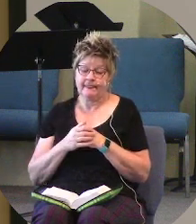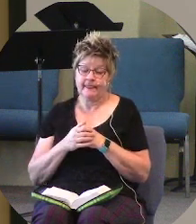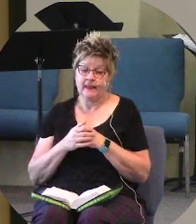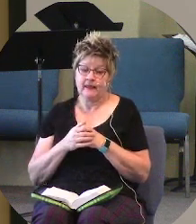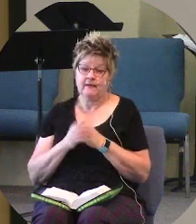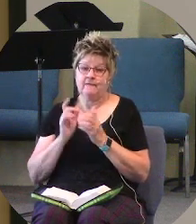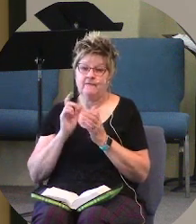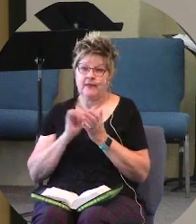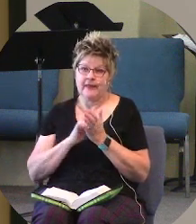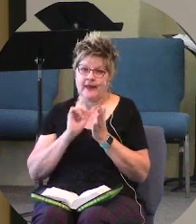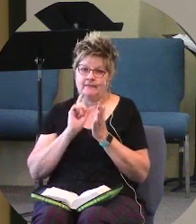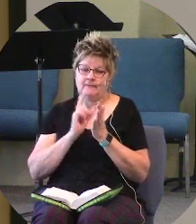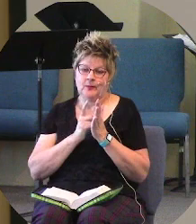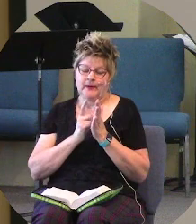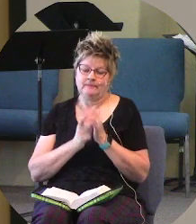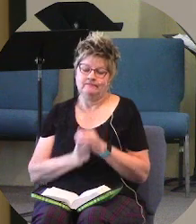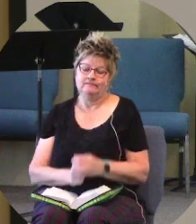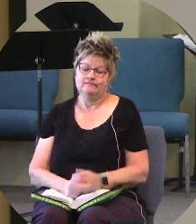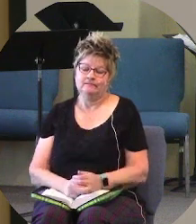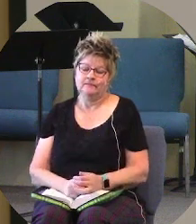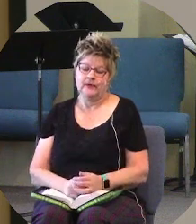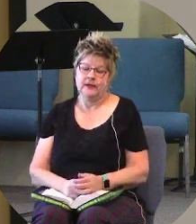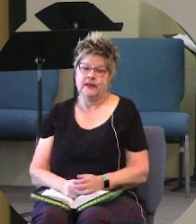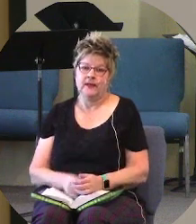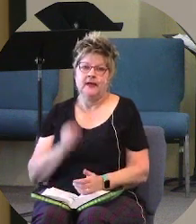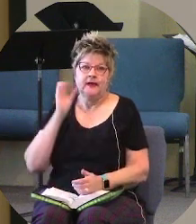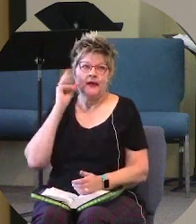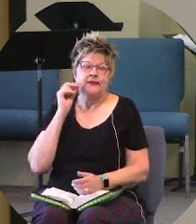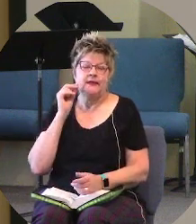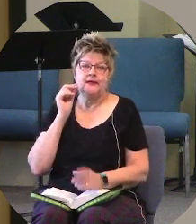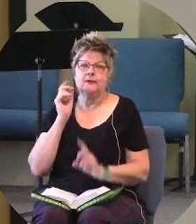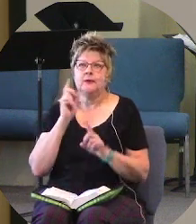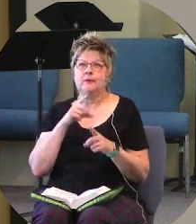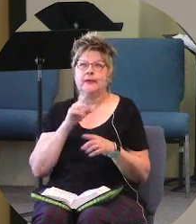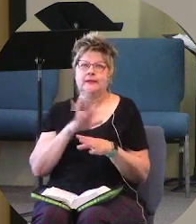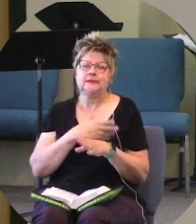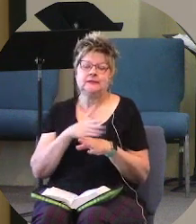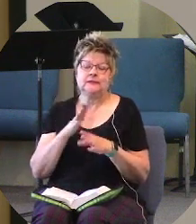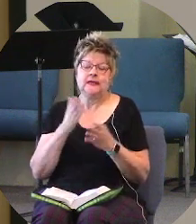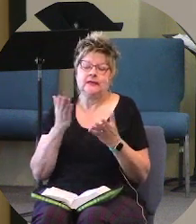for that moment. And I think we went and we sang. I don't even remember,